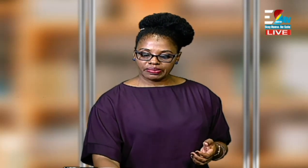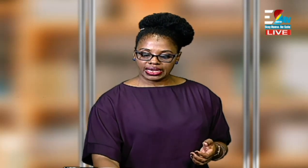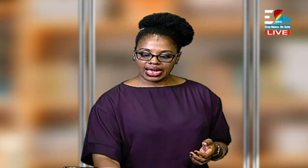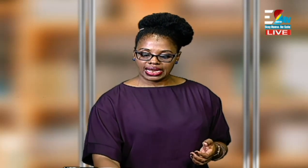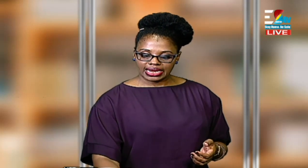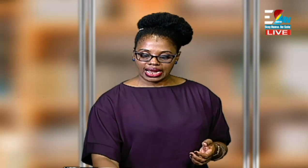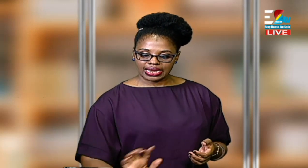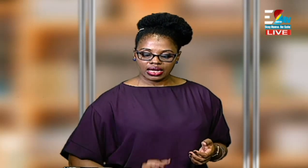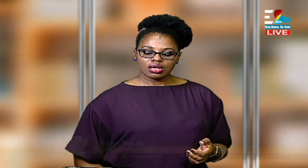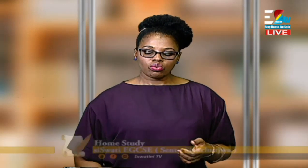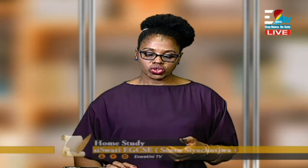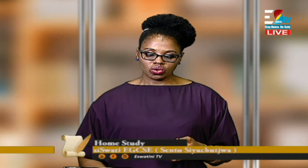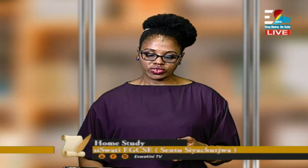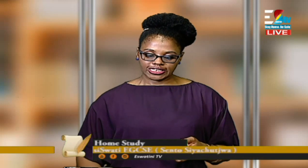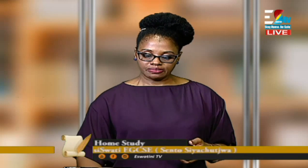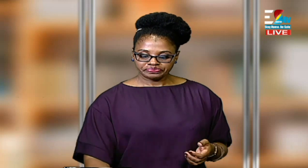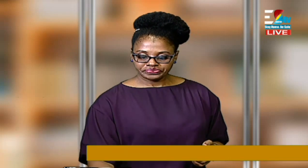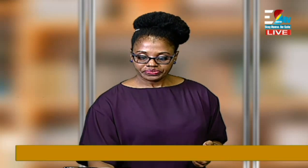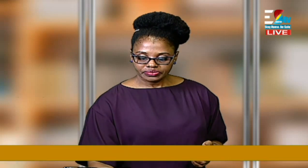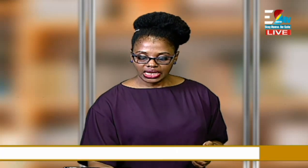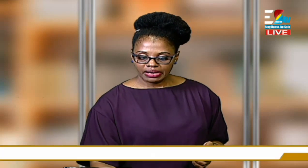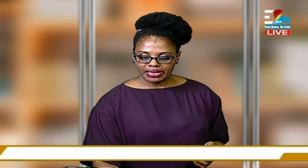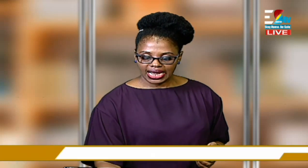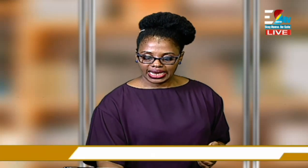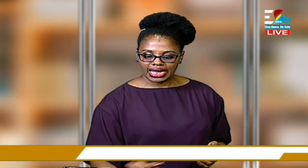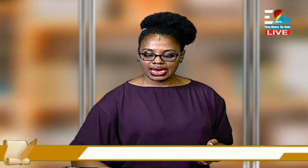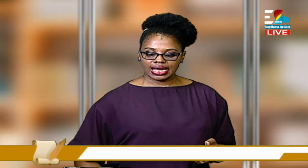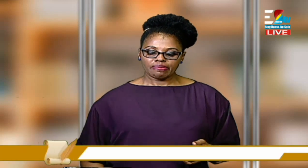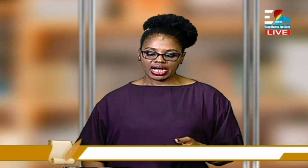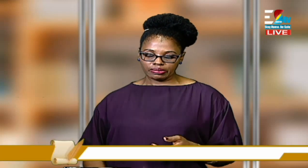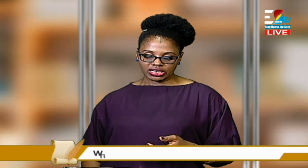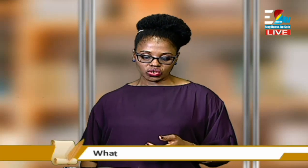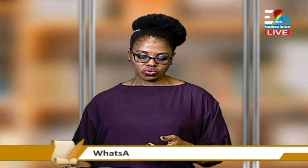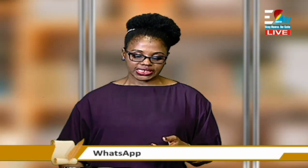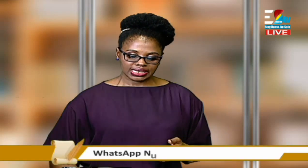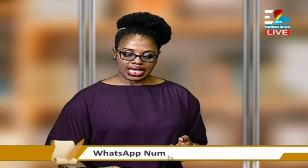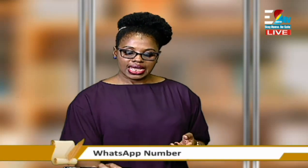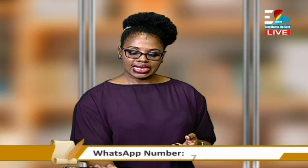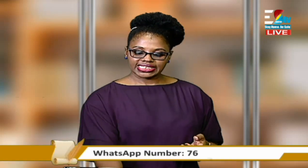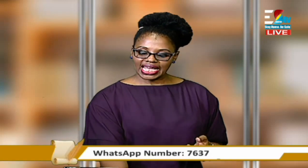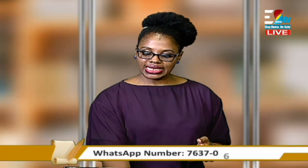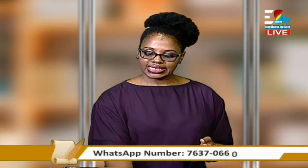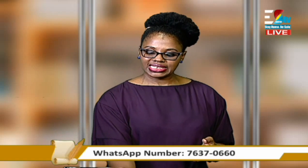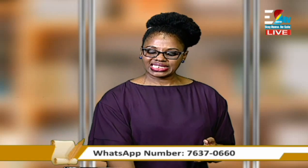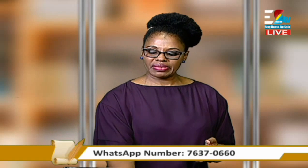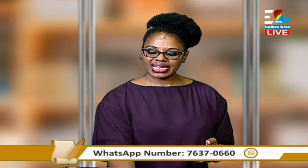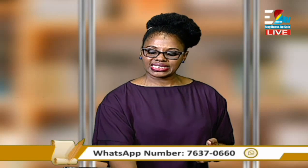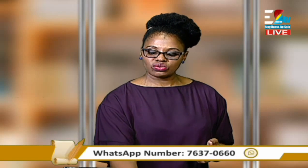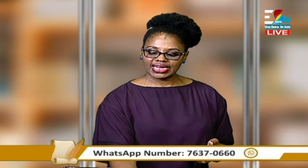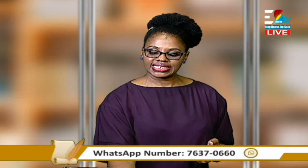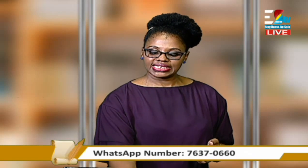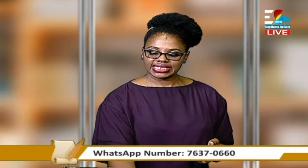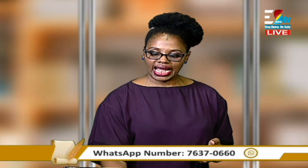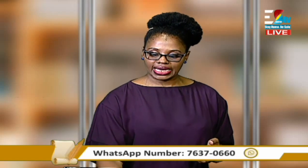lokuthi babe ngala nangala usho ukuthi babe ngala nangala basho ukuthi lesakhi lesi